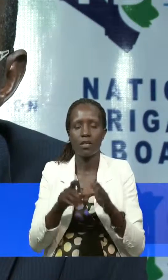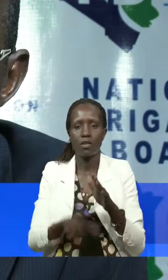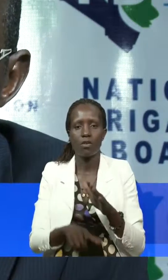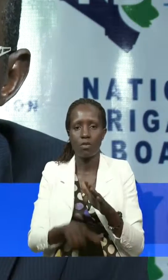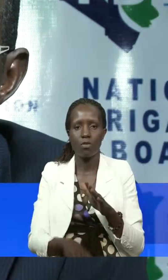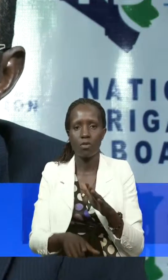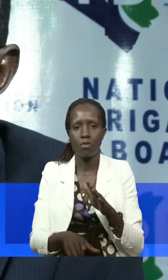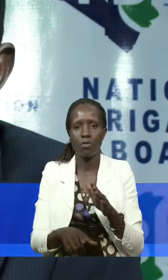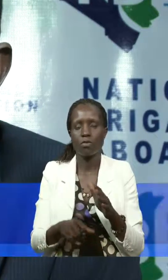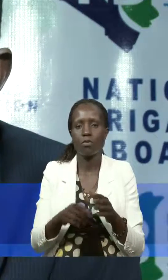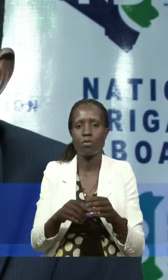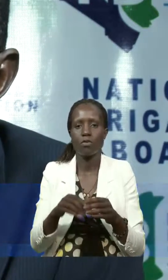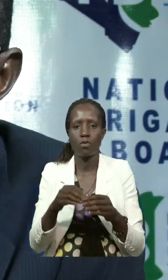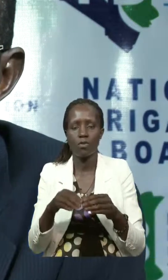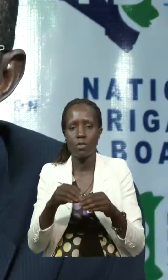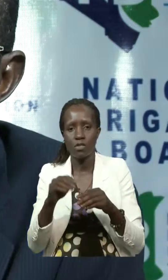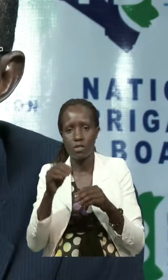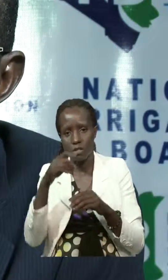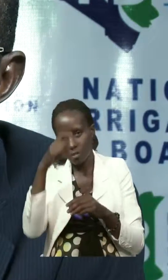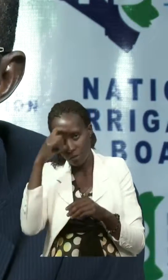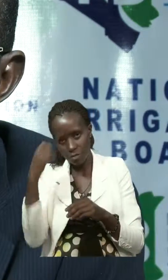losses, mainly post-harvest or